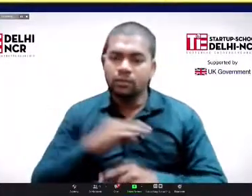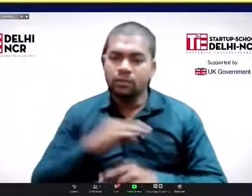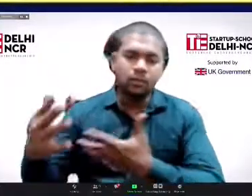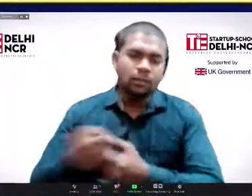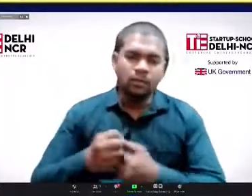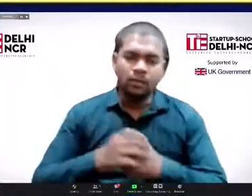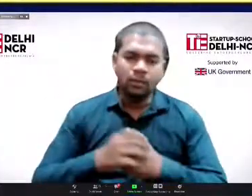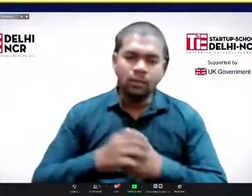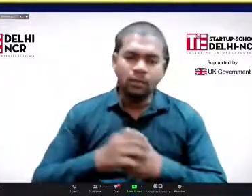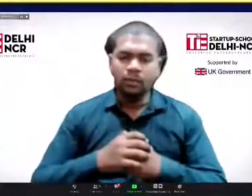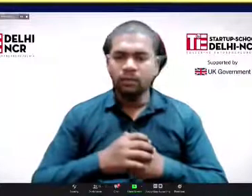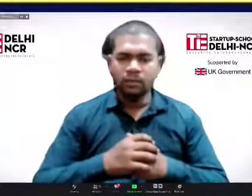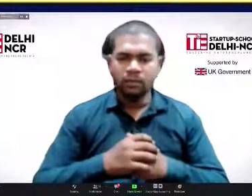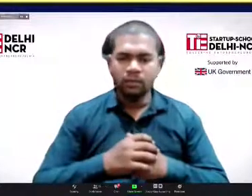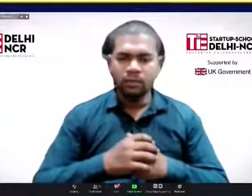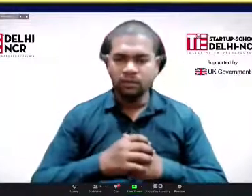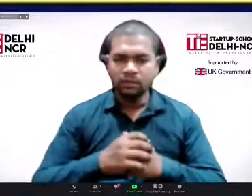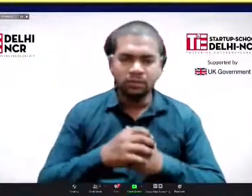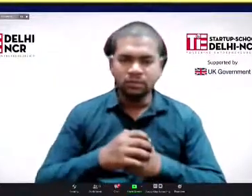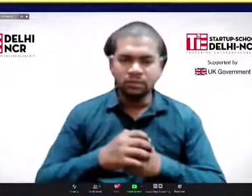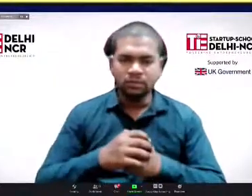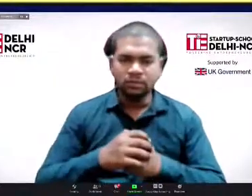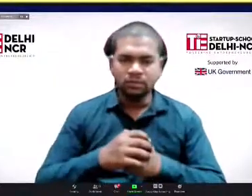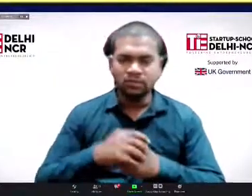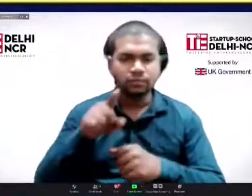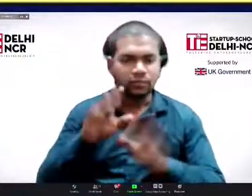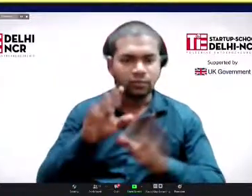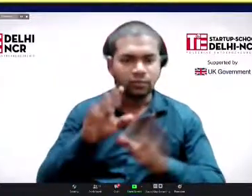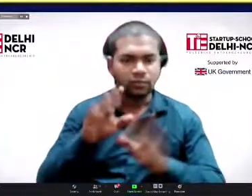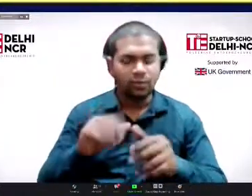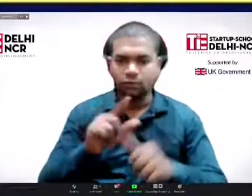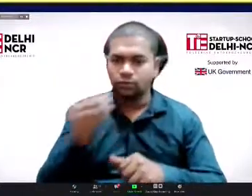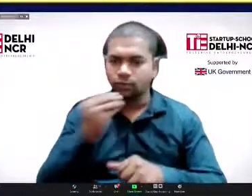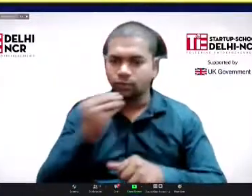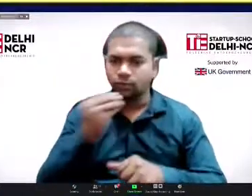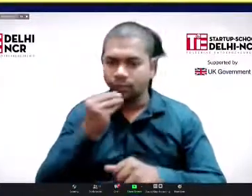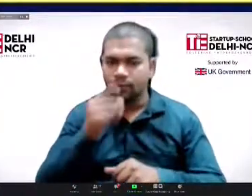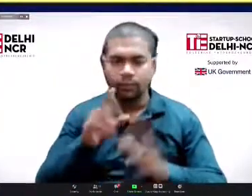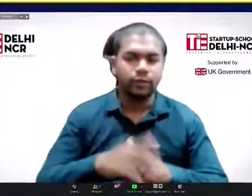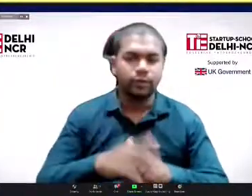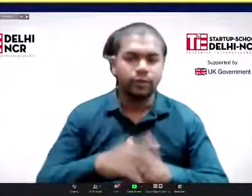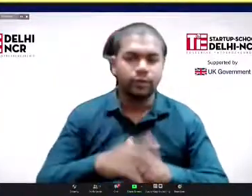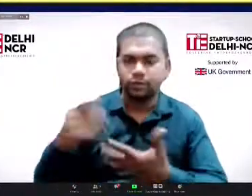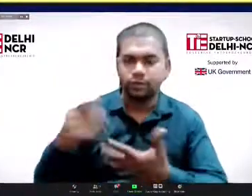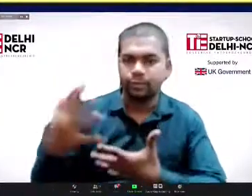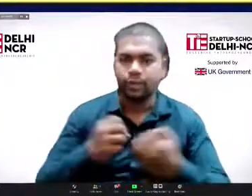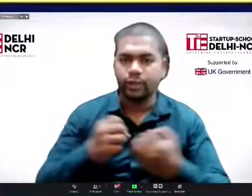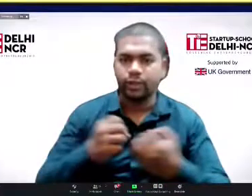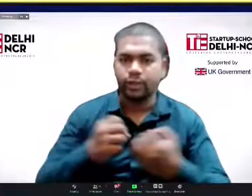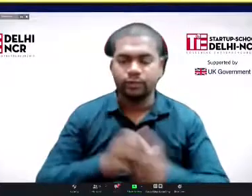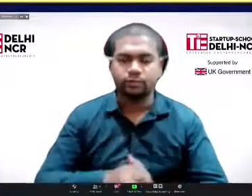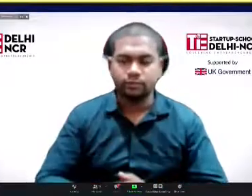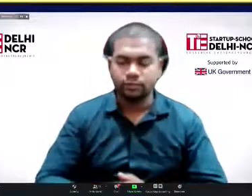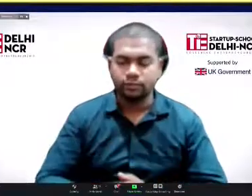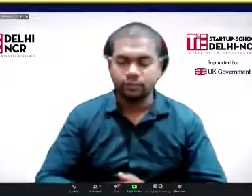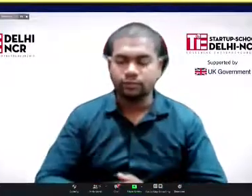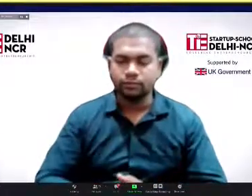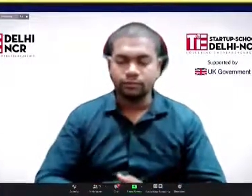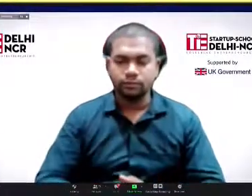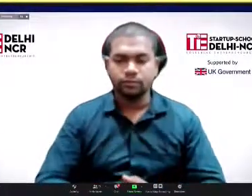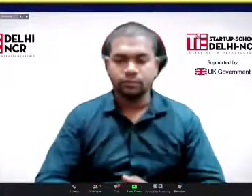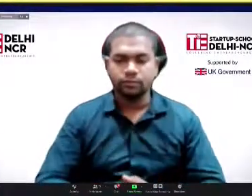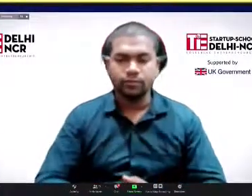say that, hey, we do magic. You're sitting at home, you can have all the food you want. So it's bringing a certain sensorialness, a